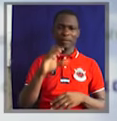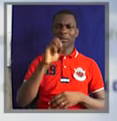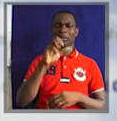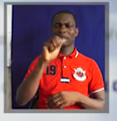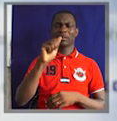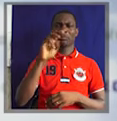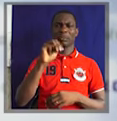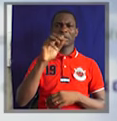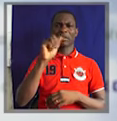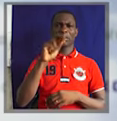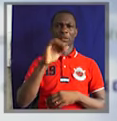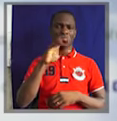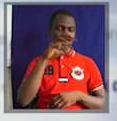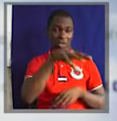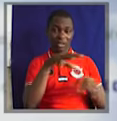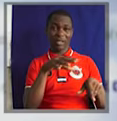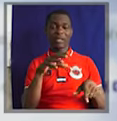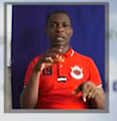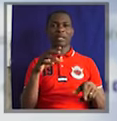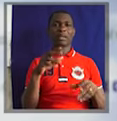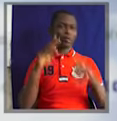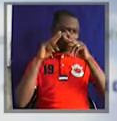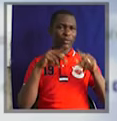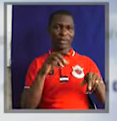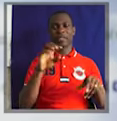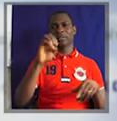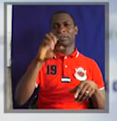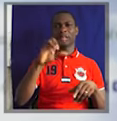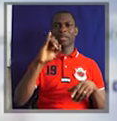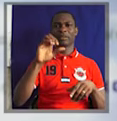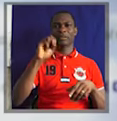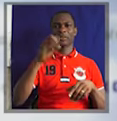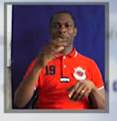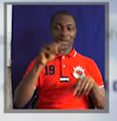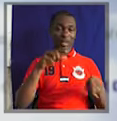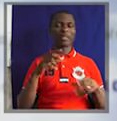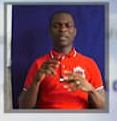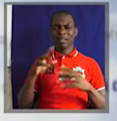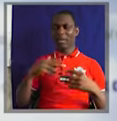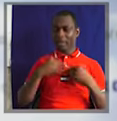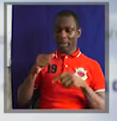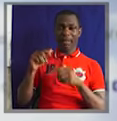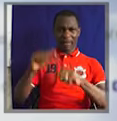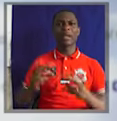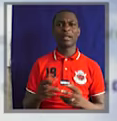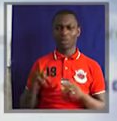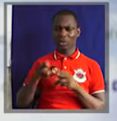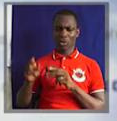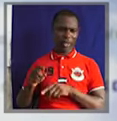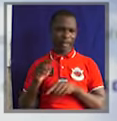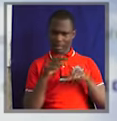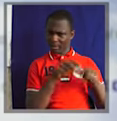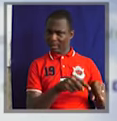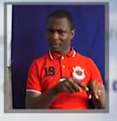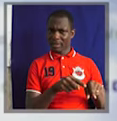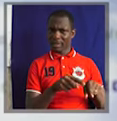onyame ahoɔden so na wasane yareɛ Naaman ɛkɔɛ onyame boaɛ ɛma onyame tumi ɛnam elisha ɛnsa